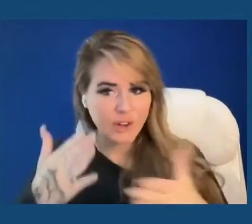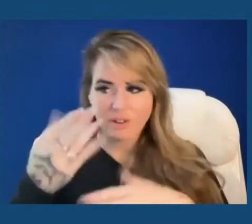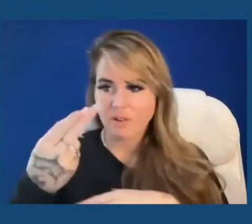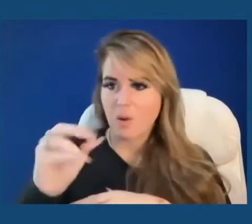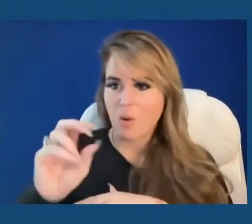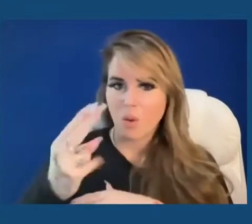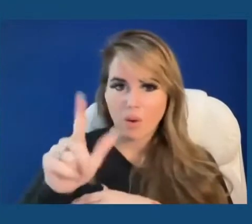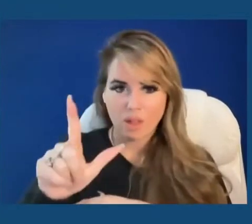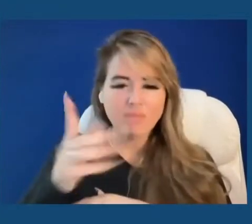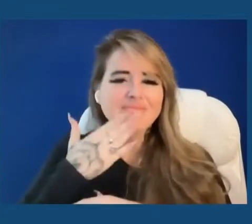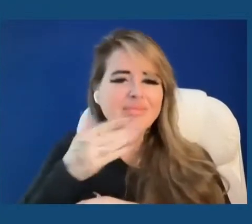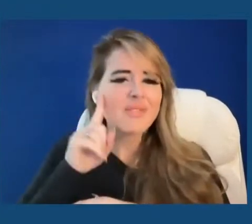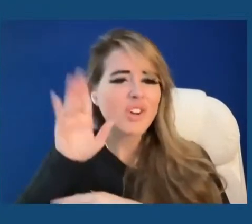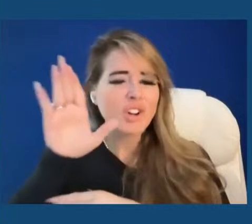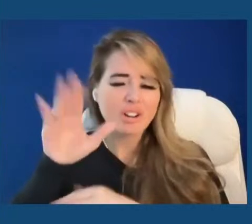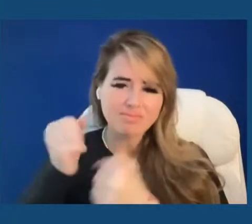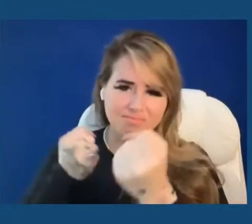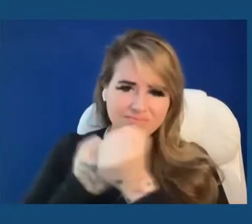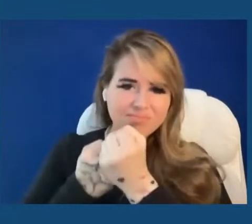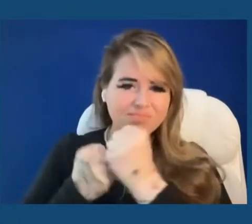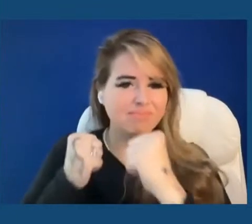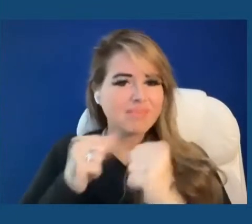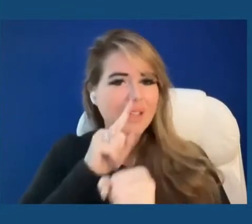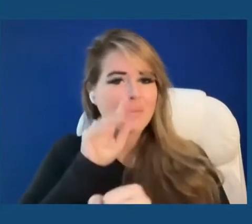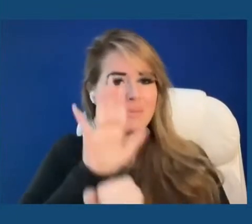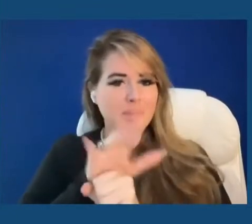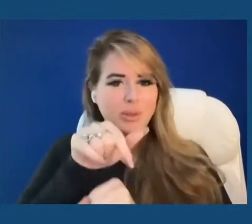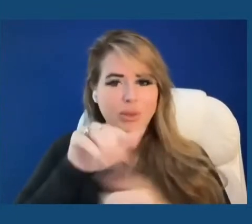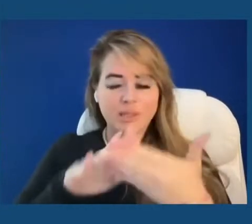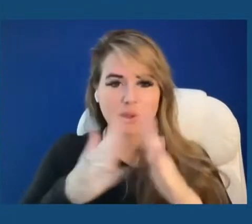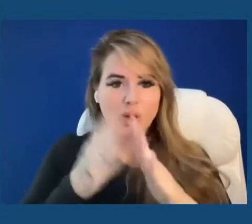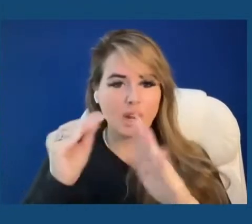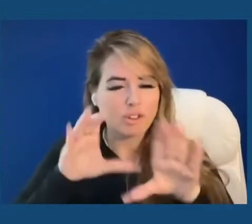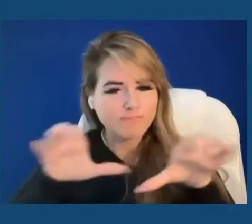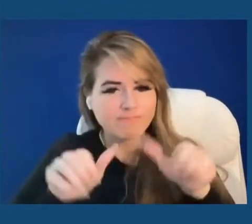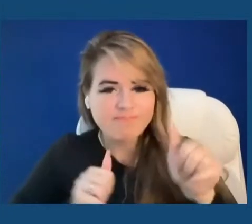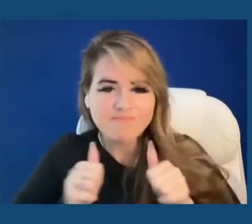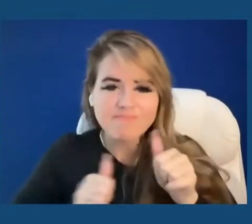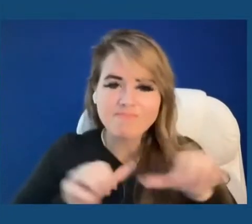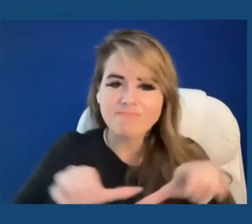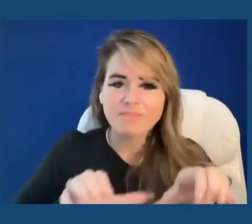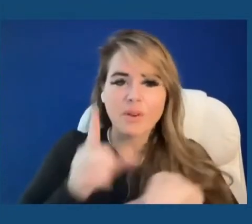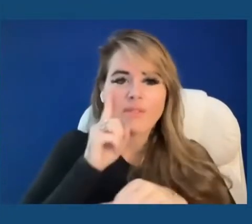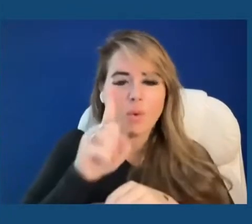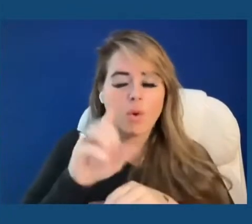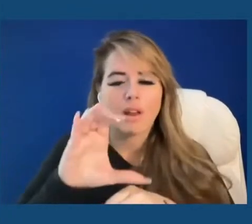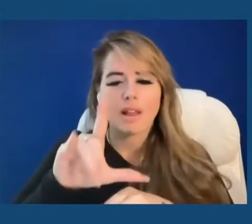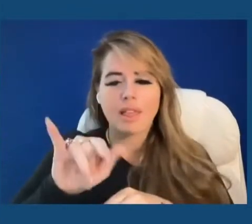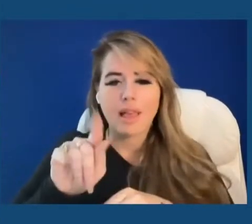her unwavering commitment to our community and her proactive stance on climate change.